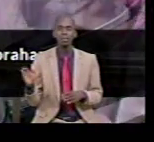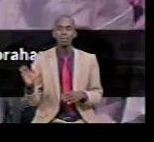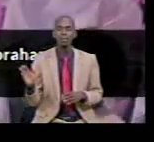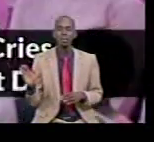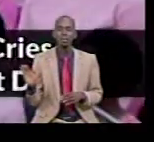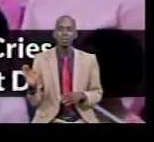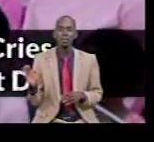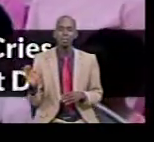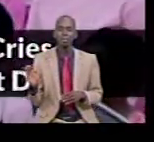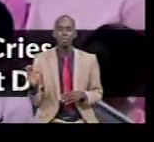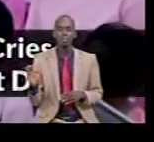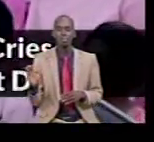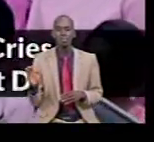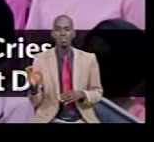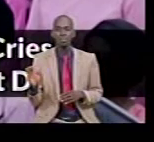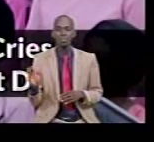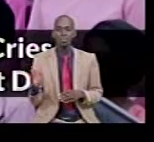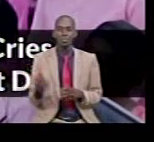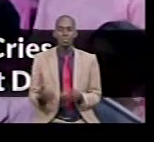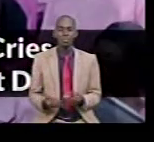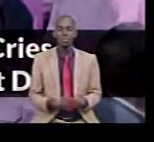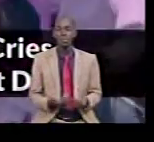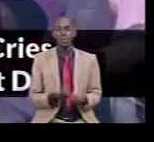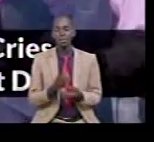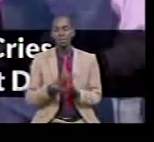away. Autumn's day,